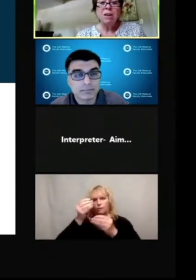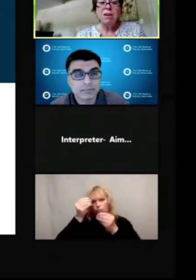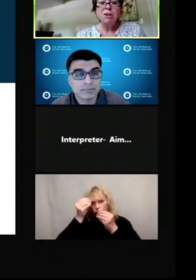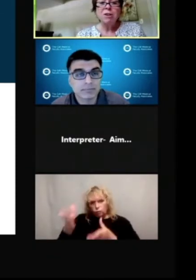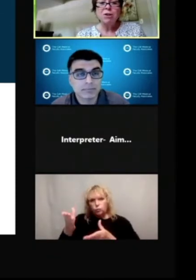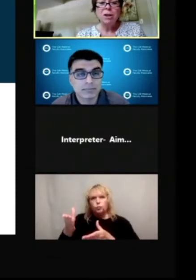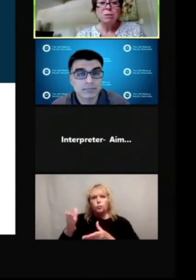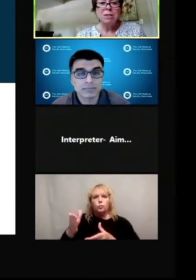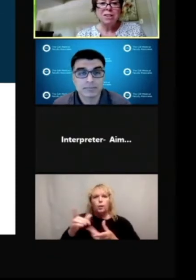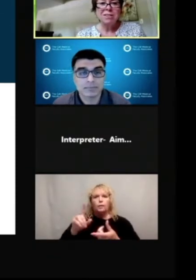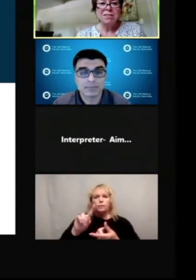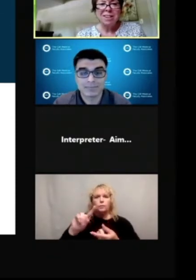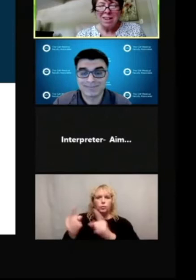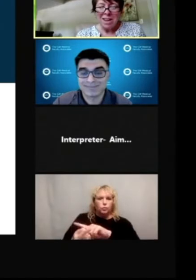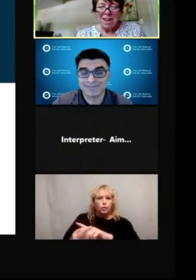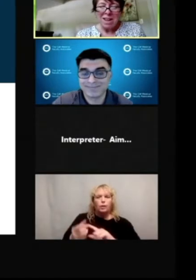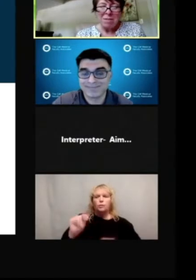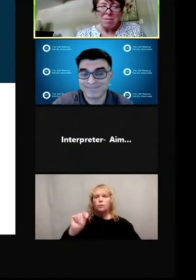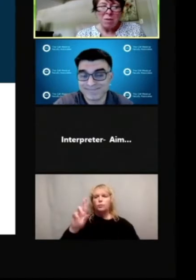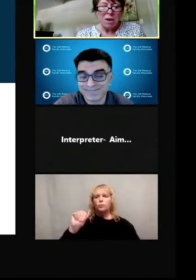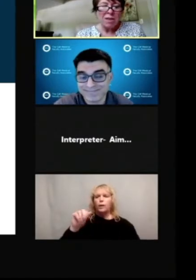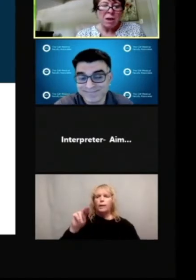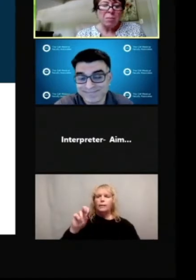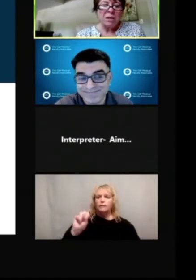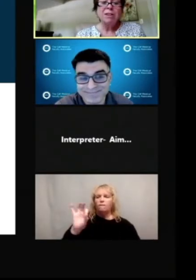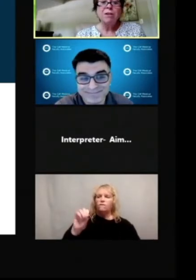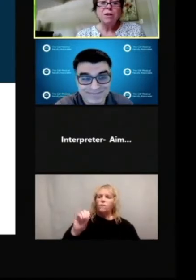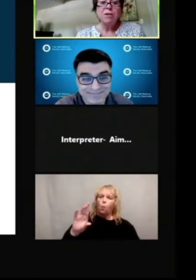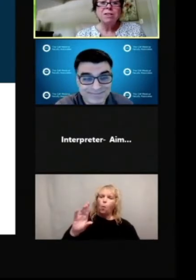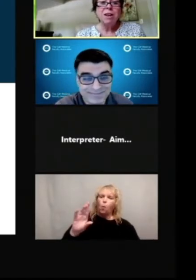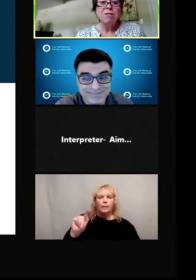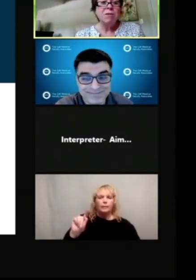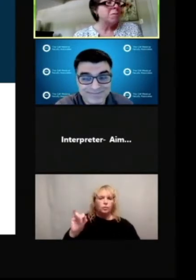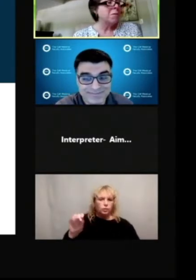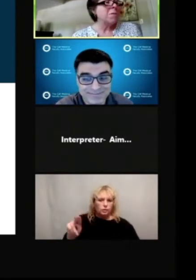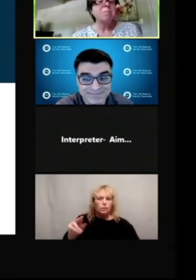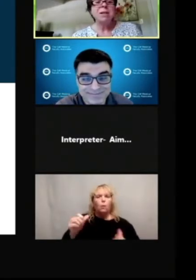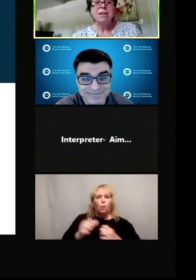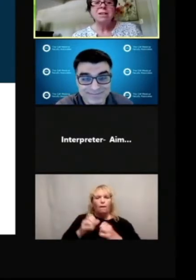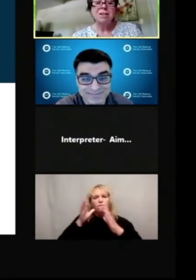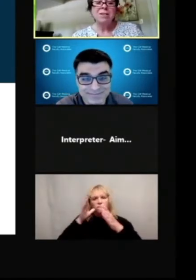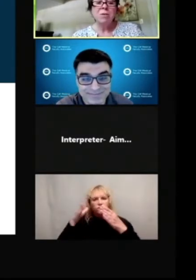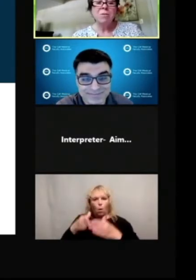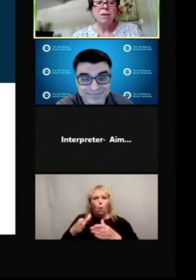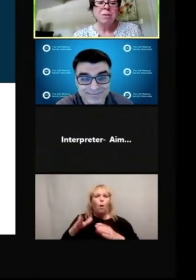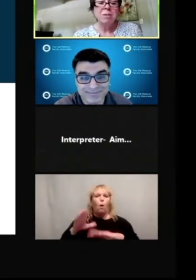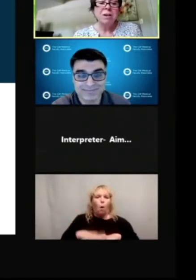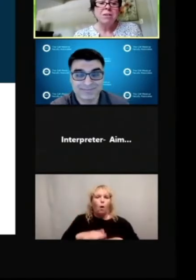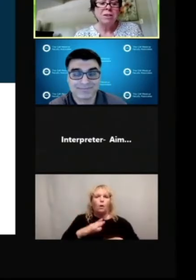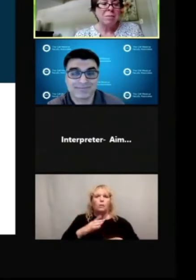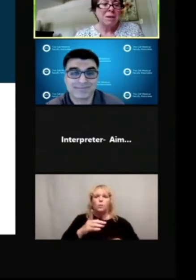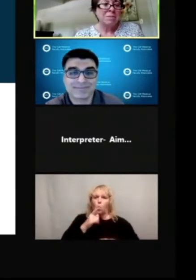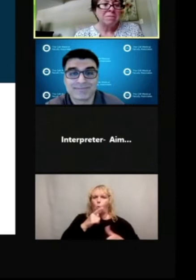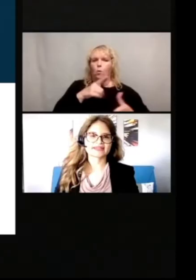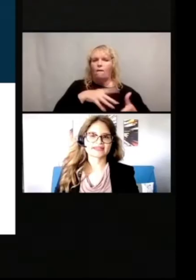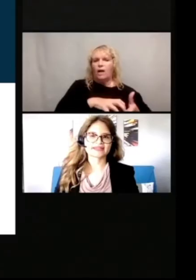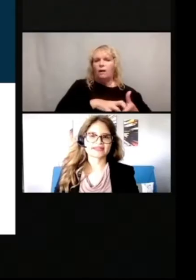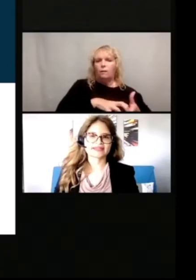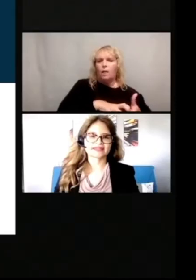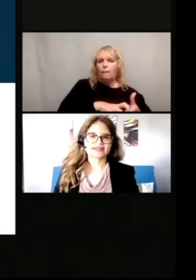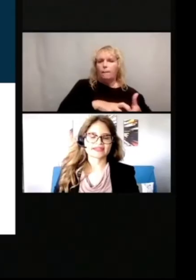I think we could also use transportation, right? With a particular focus on vulnerable populations. So welcome, Dr.